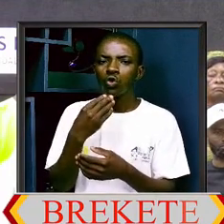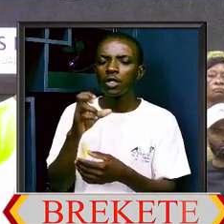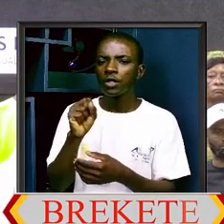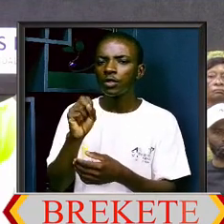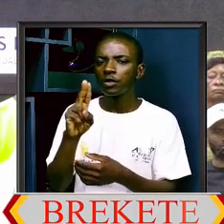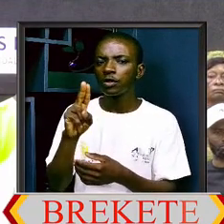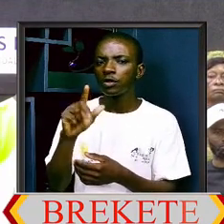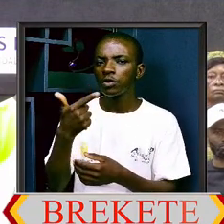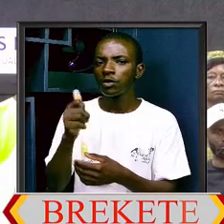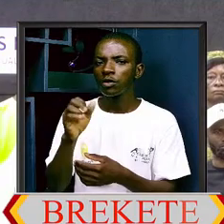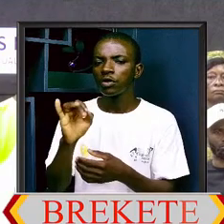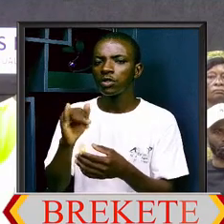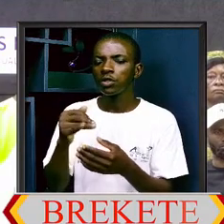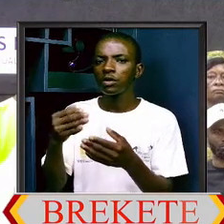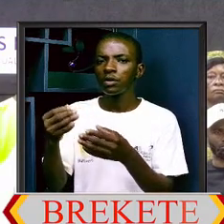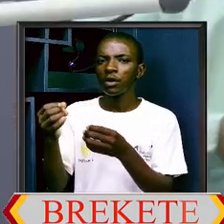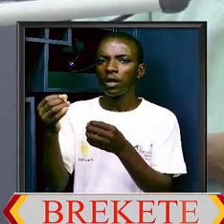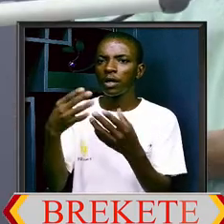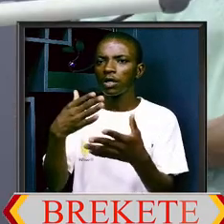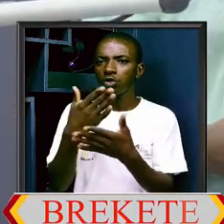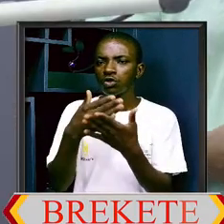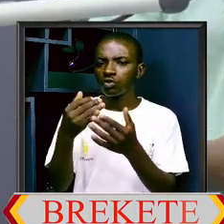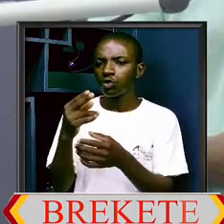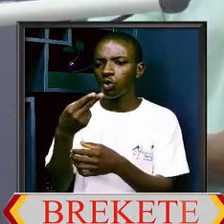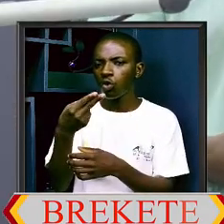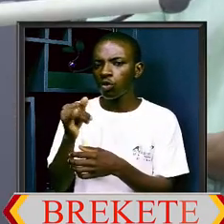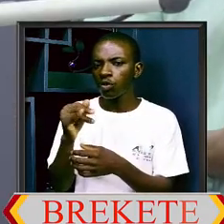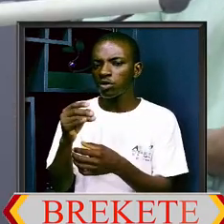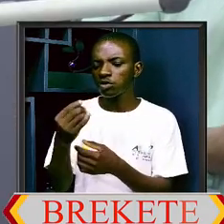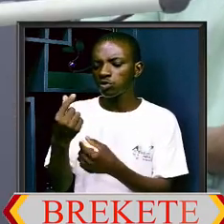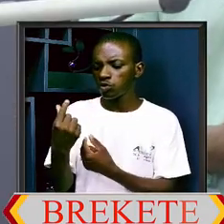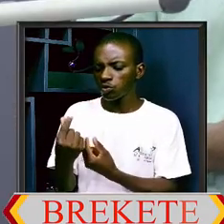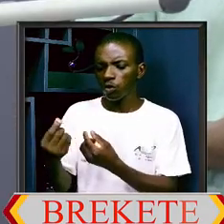carry the honey comb small put on